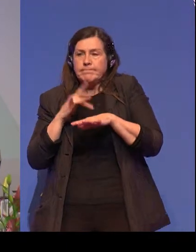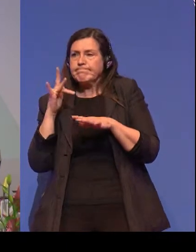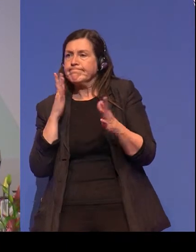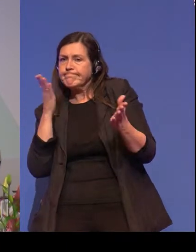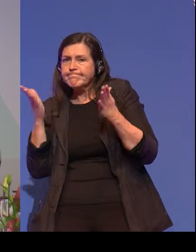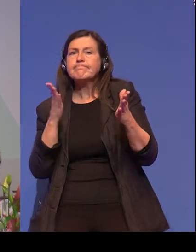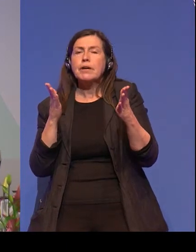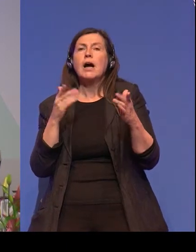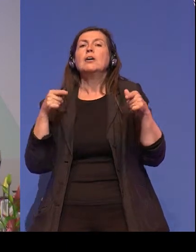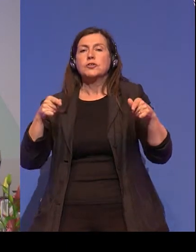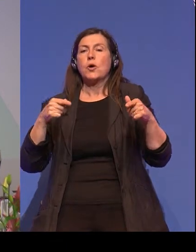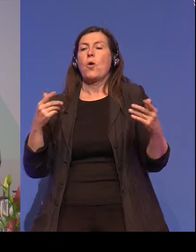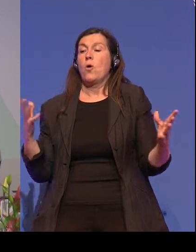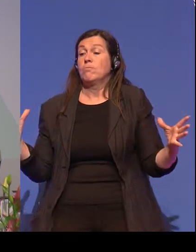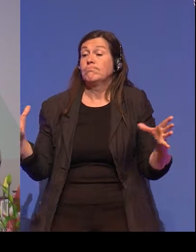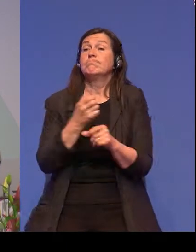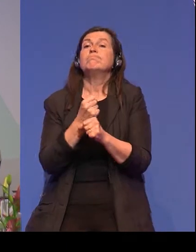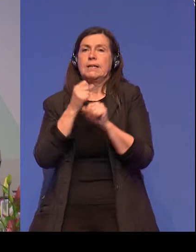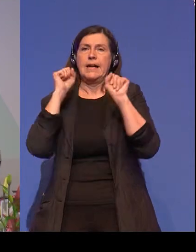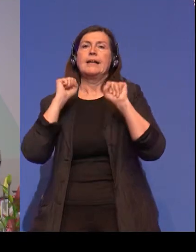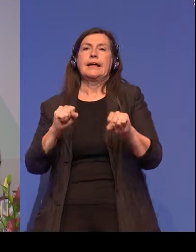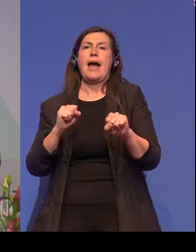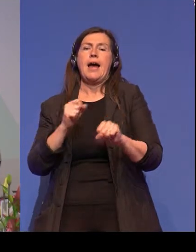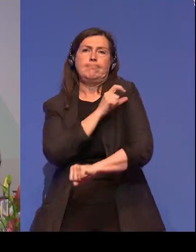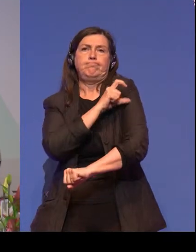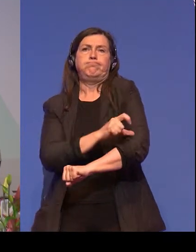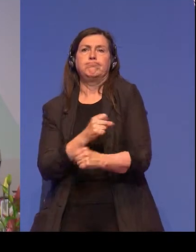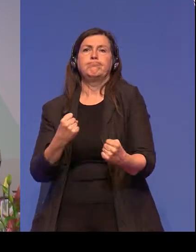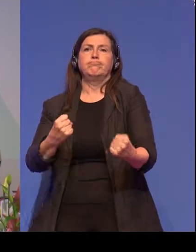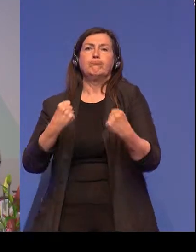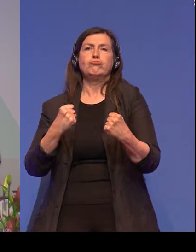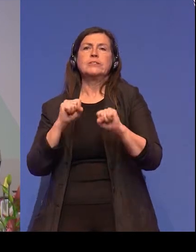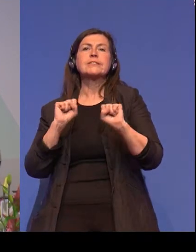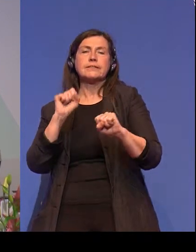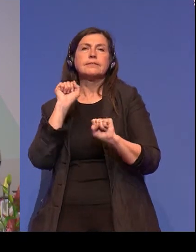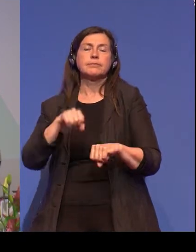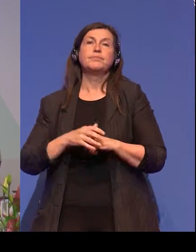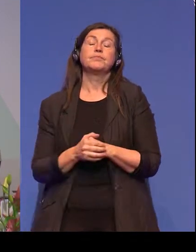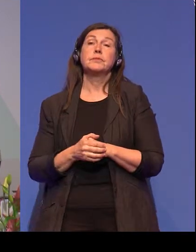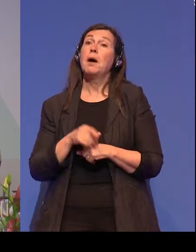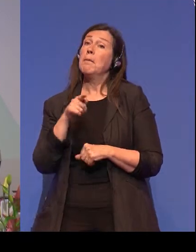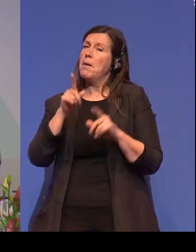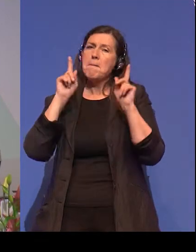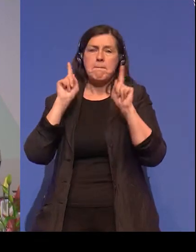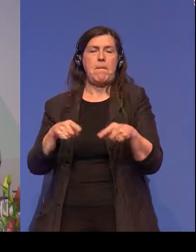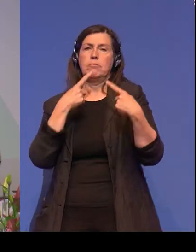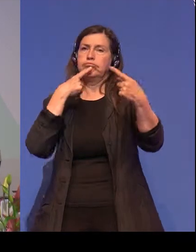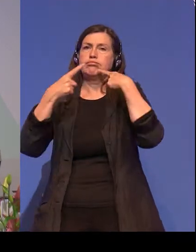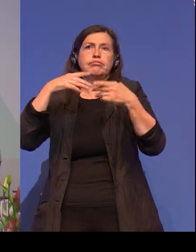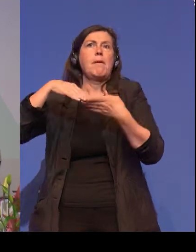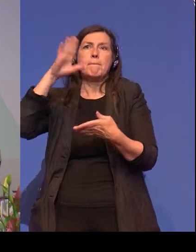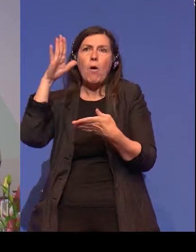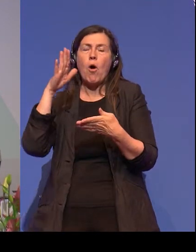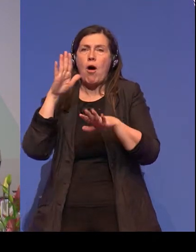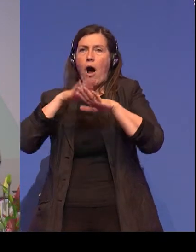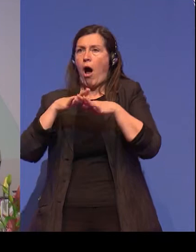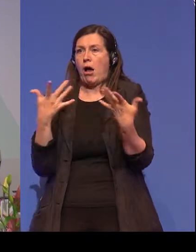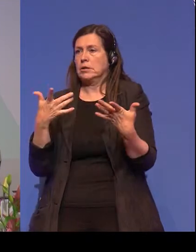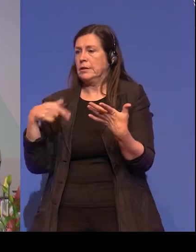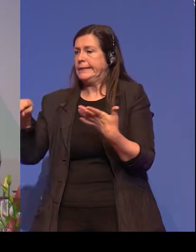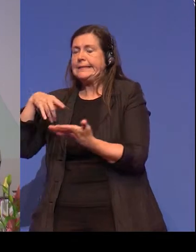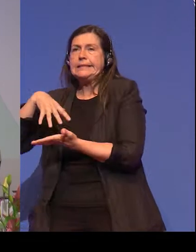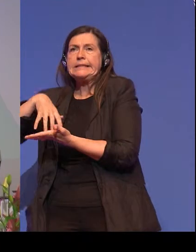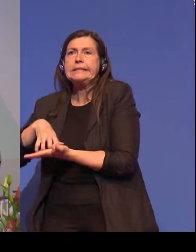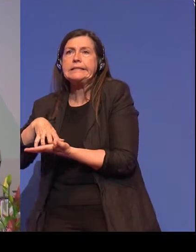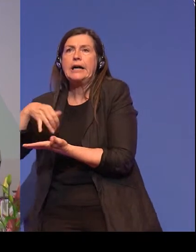building resilience. The latter generated a great deal of discussion on vulnerability, marginalization,